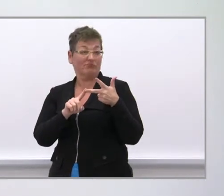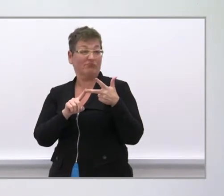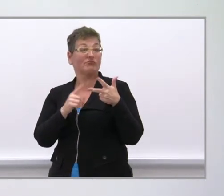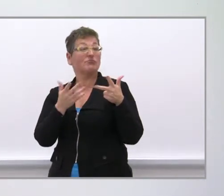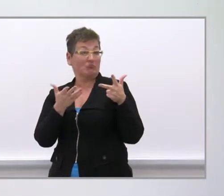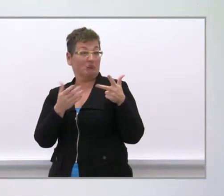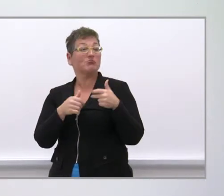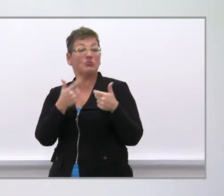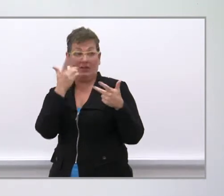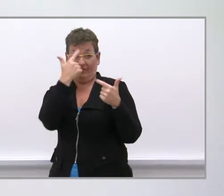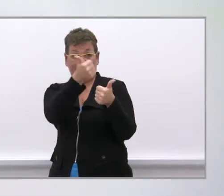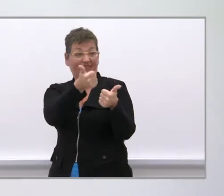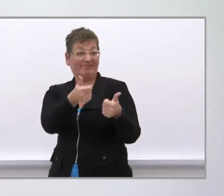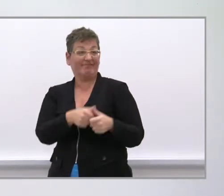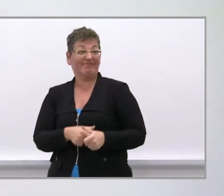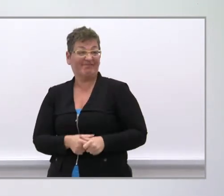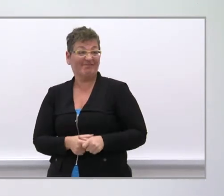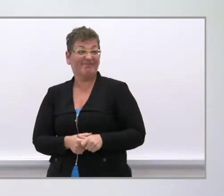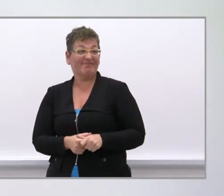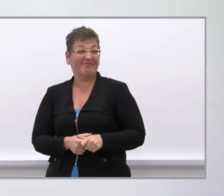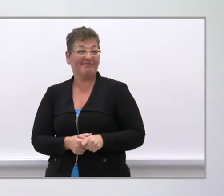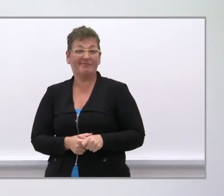whichever way you want.